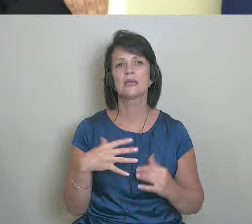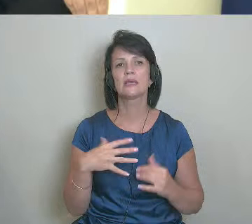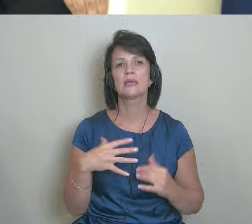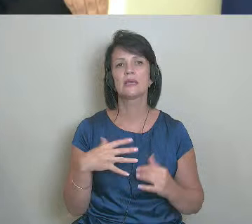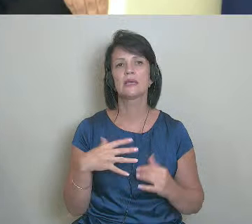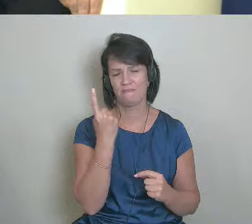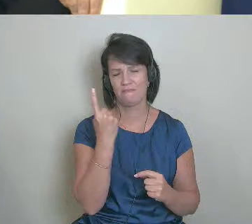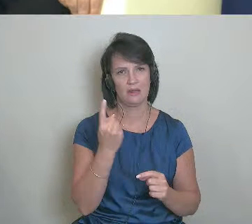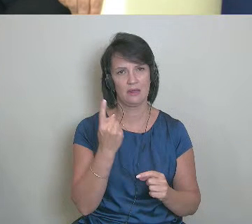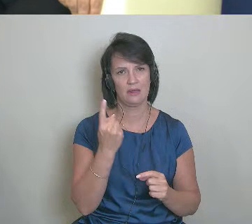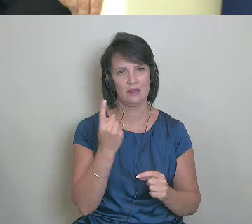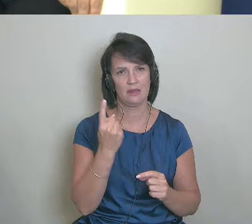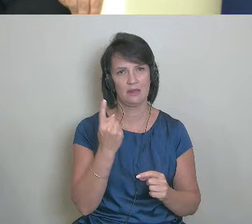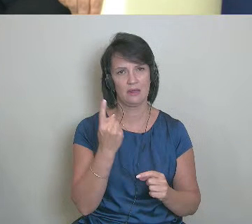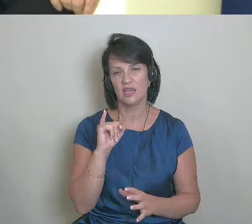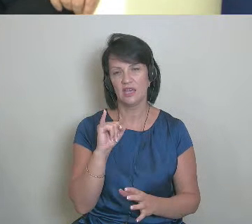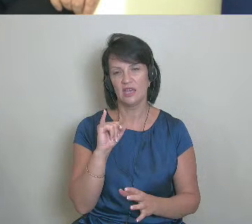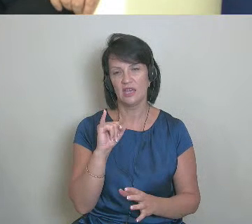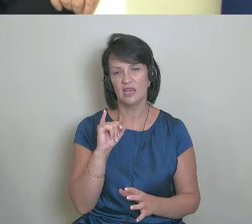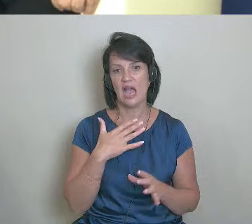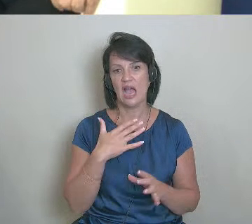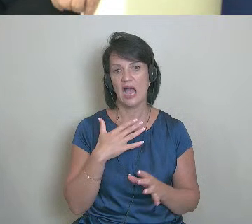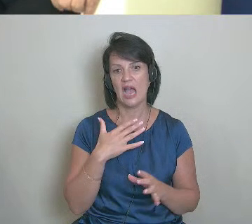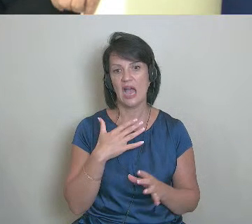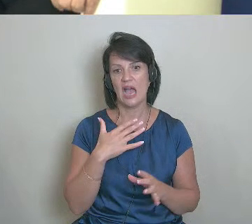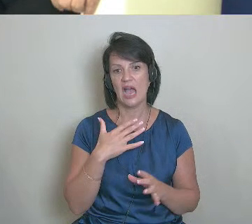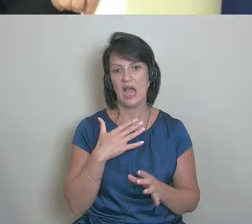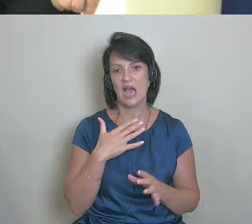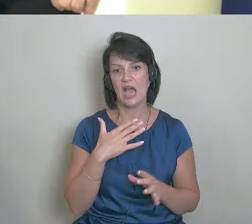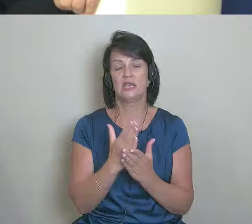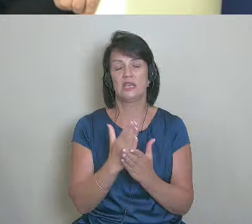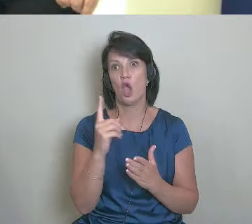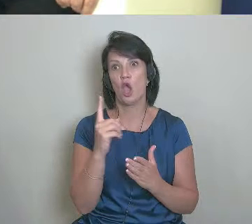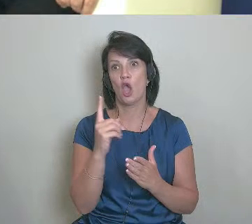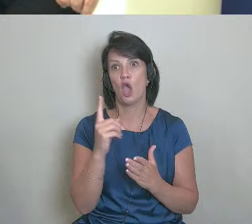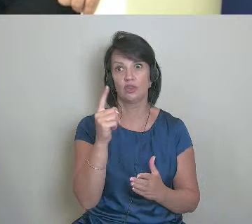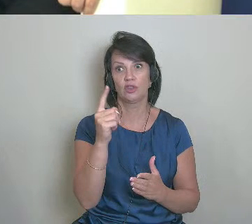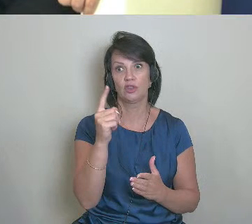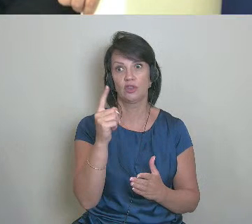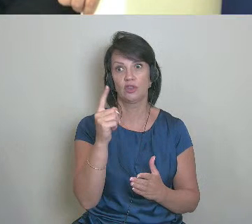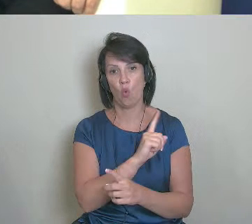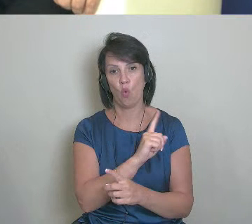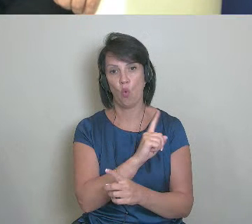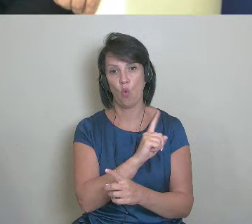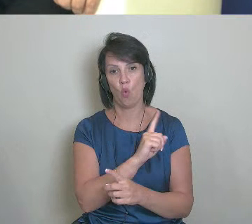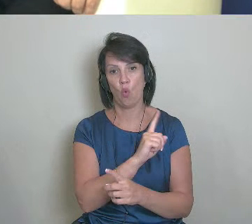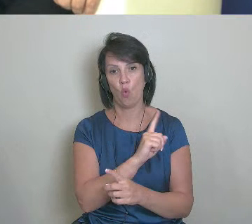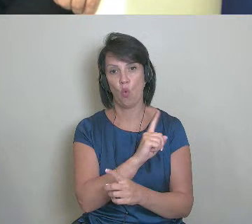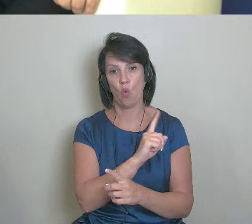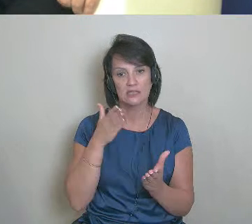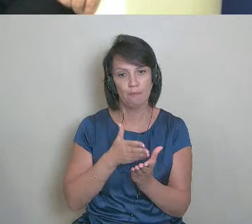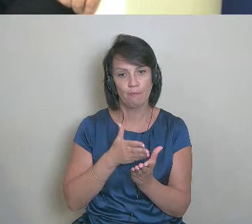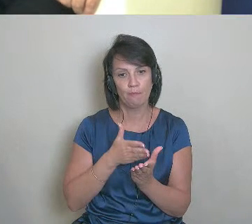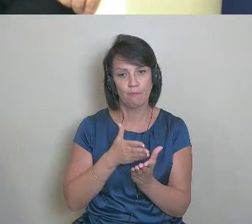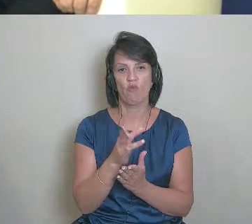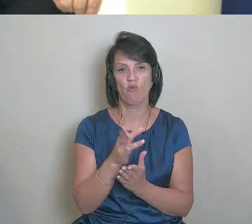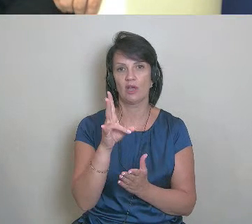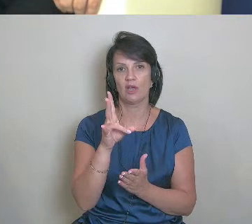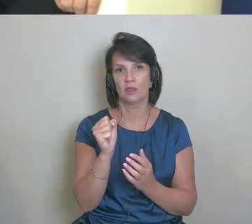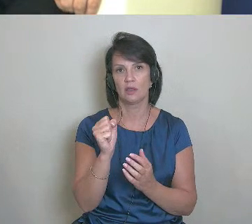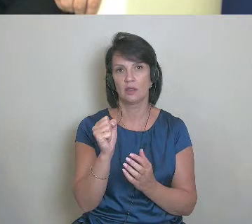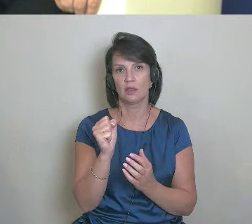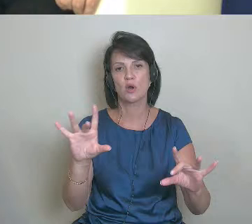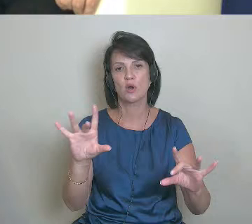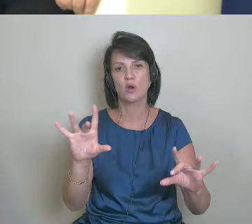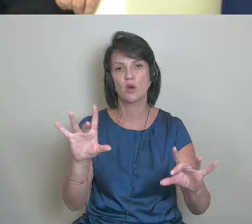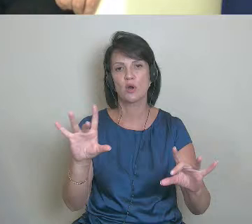healthy, stay well. So today's event is one of the efforts aimed